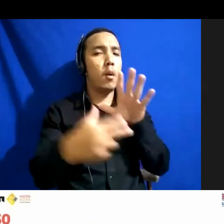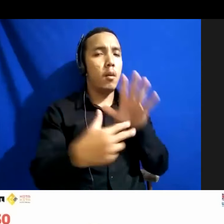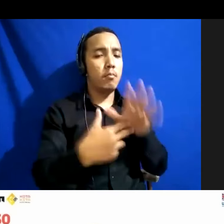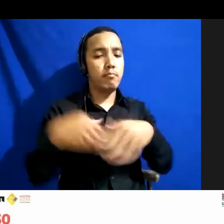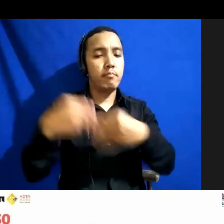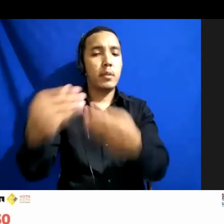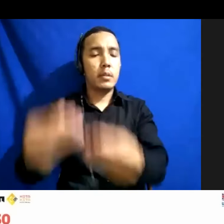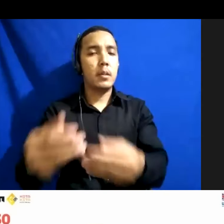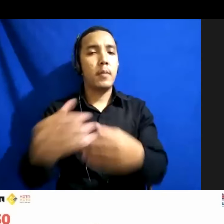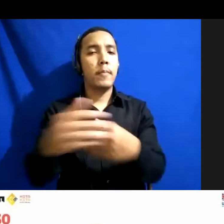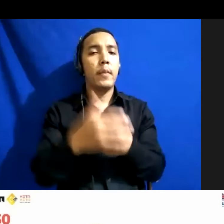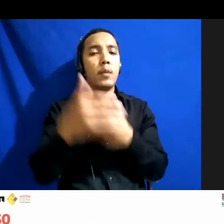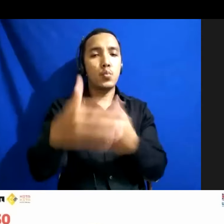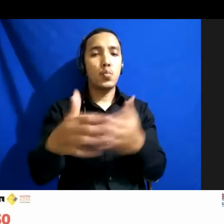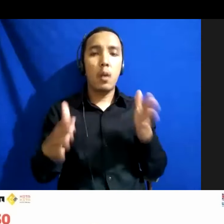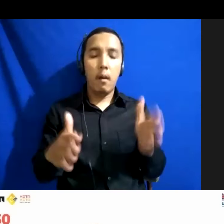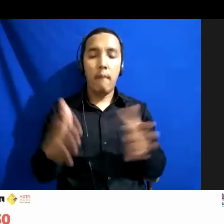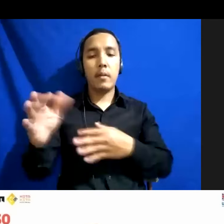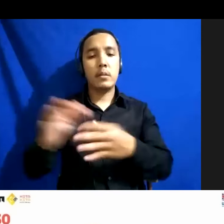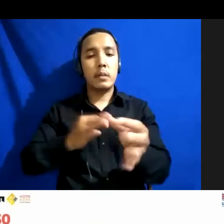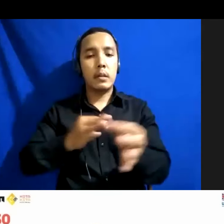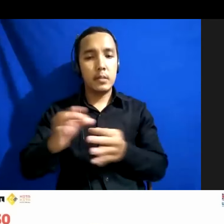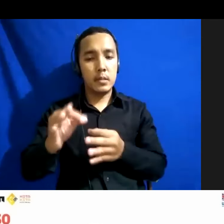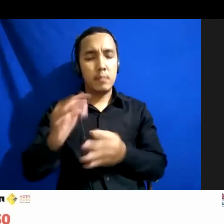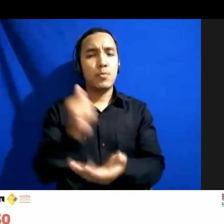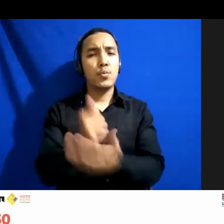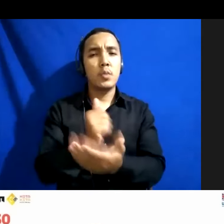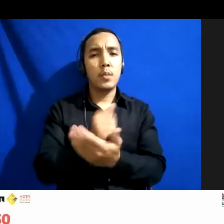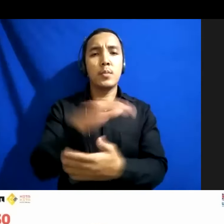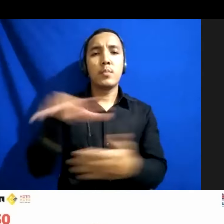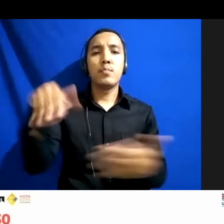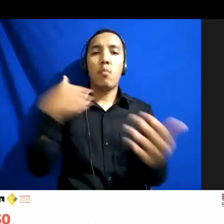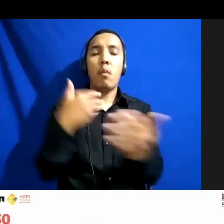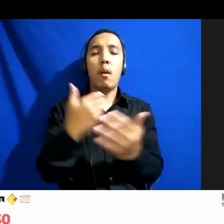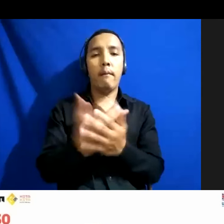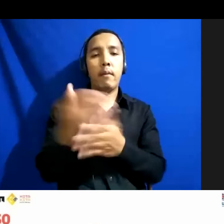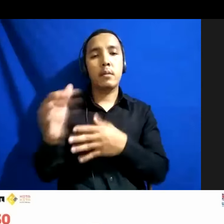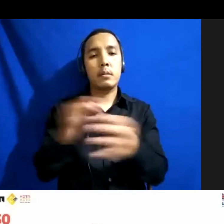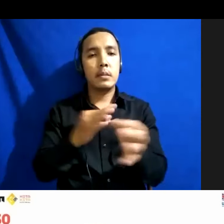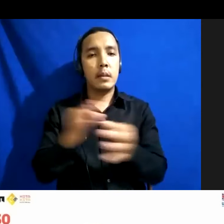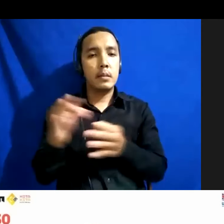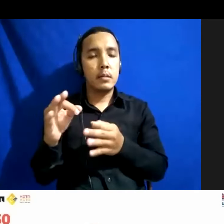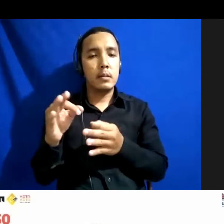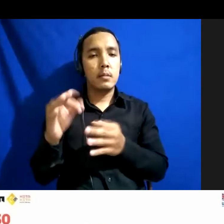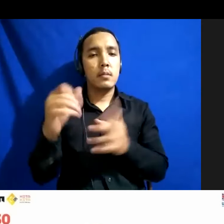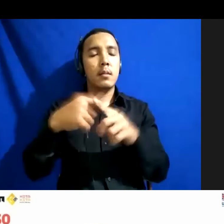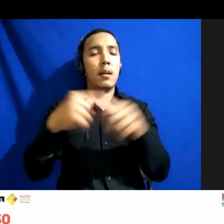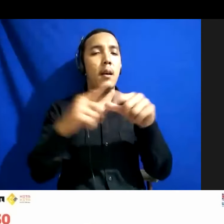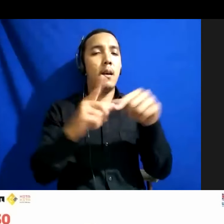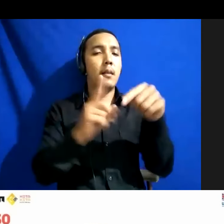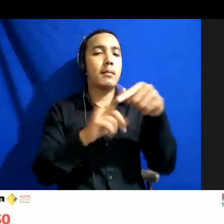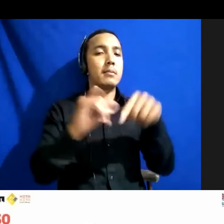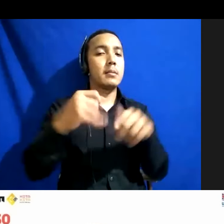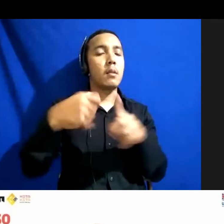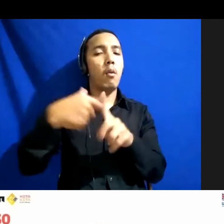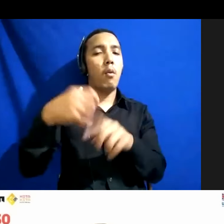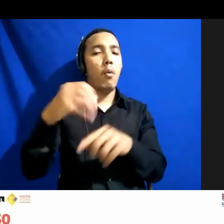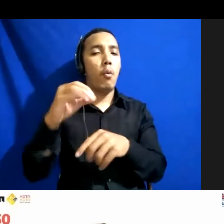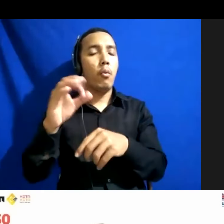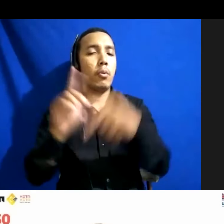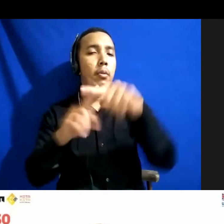us in our activities, which have of course been facilitated by Kaki Kota and Kota Kita here